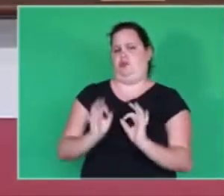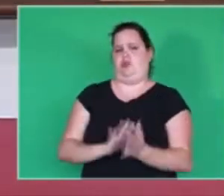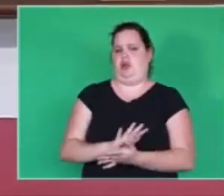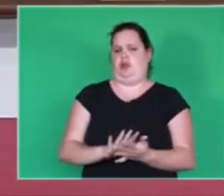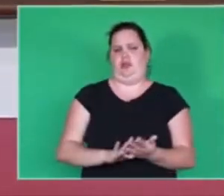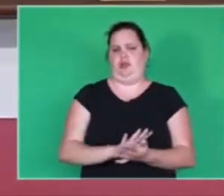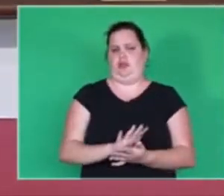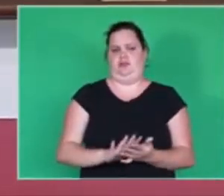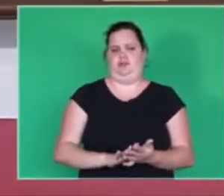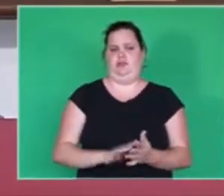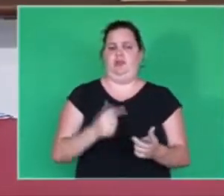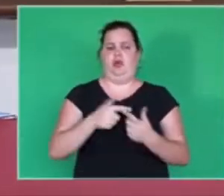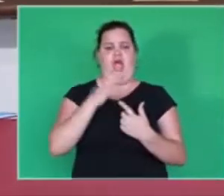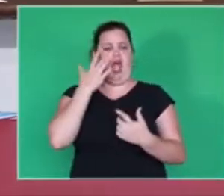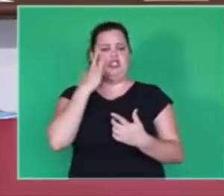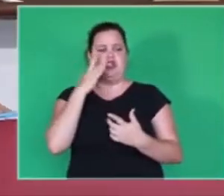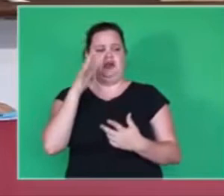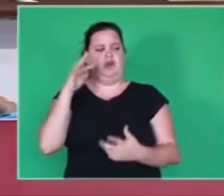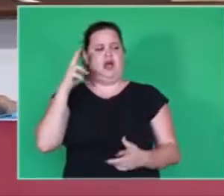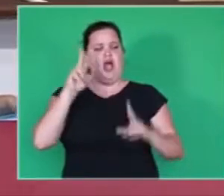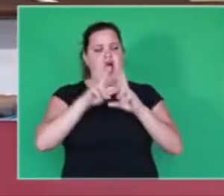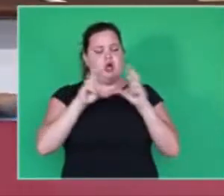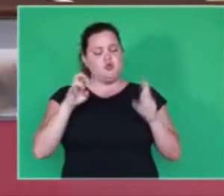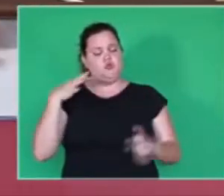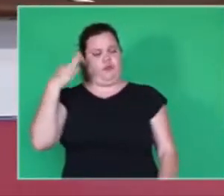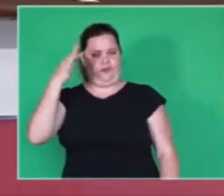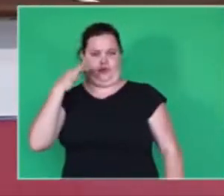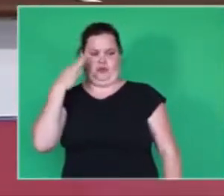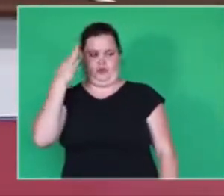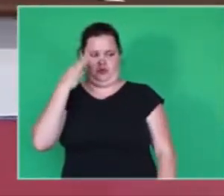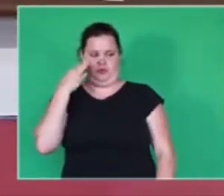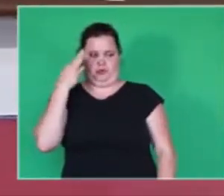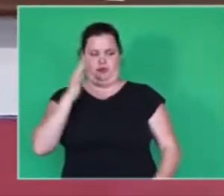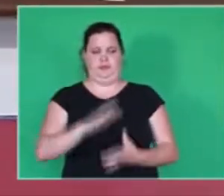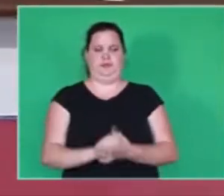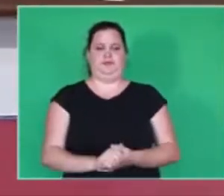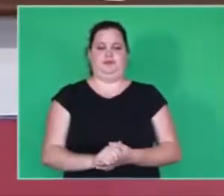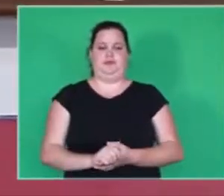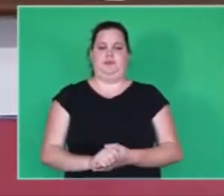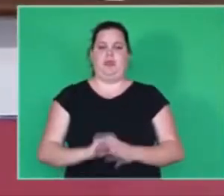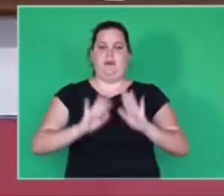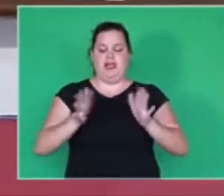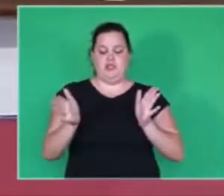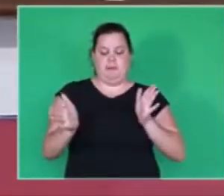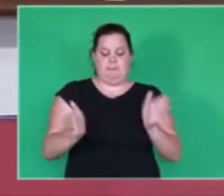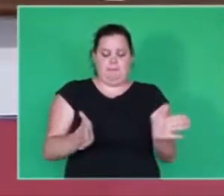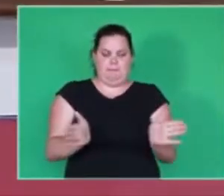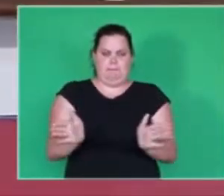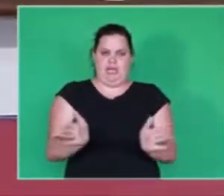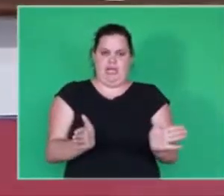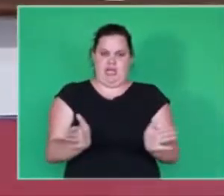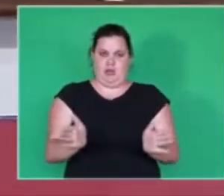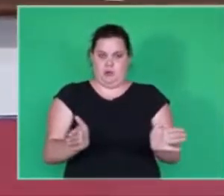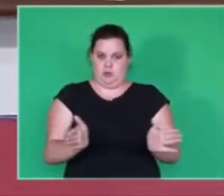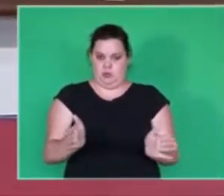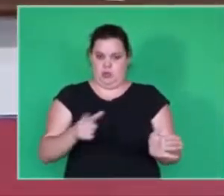of talking about philosophy. And in this period, there came